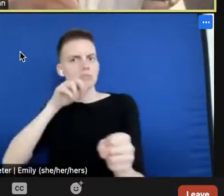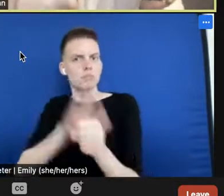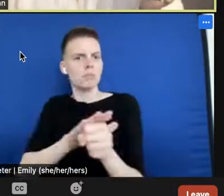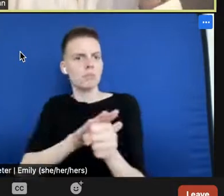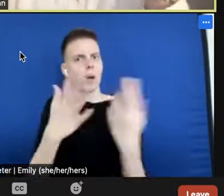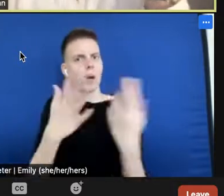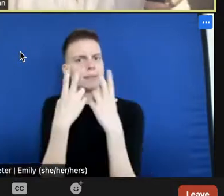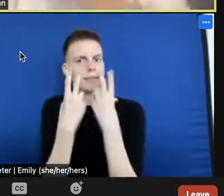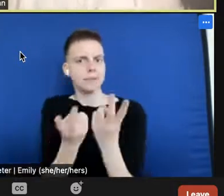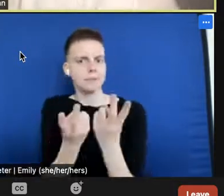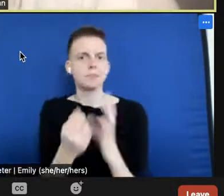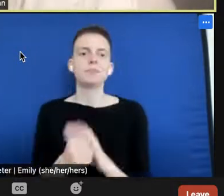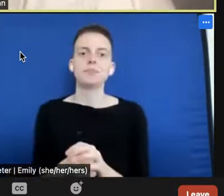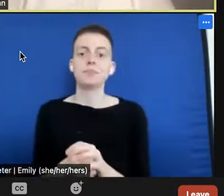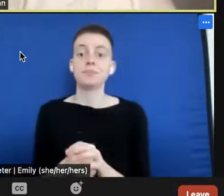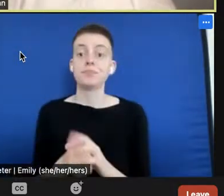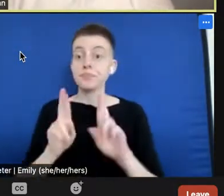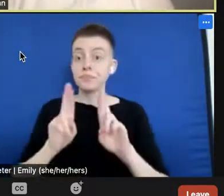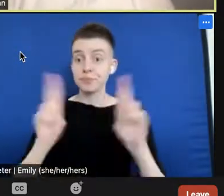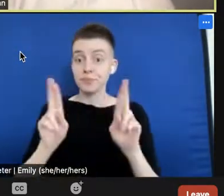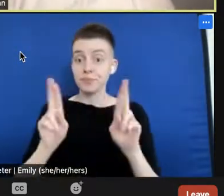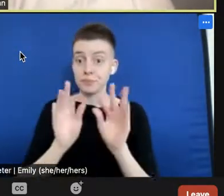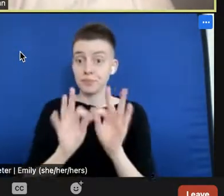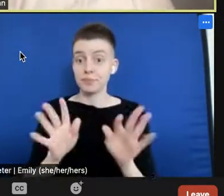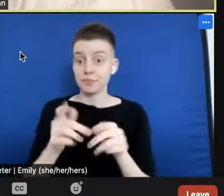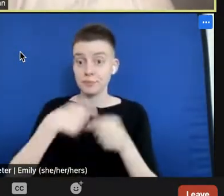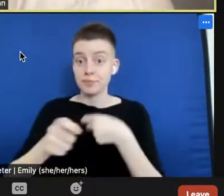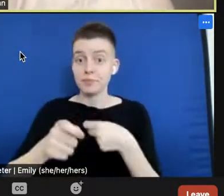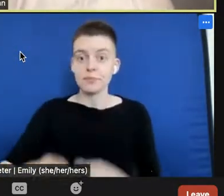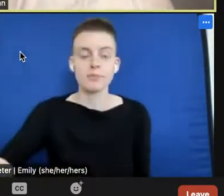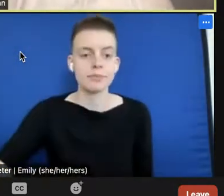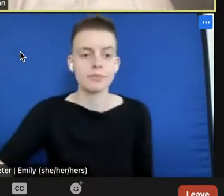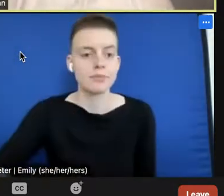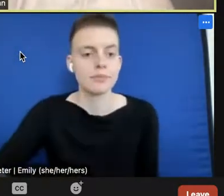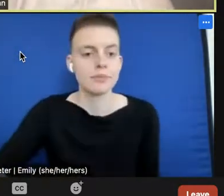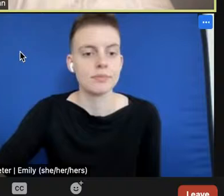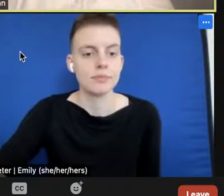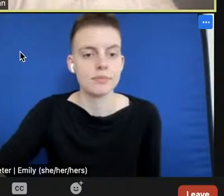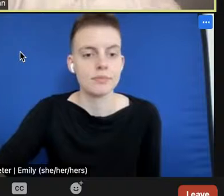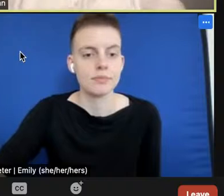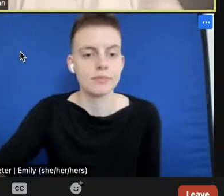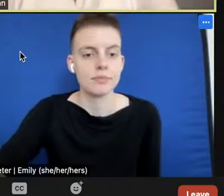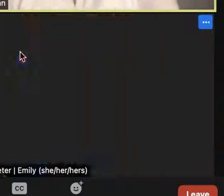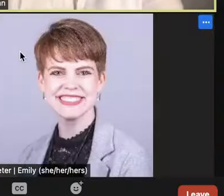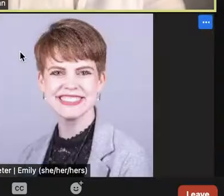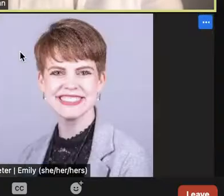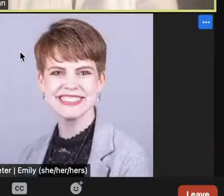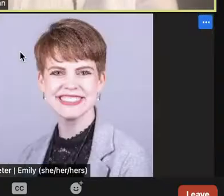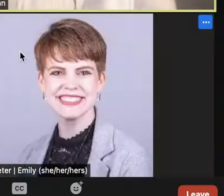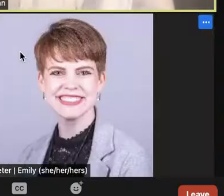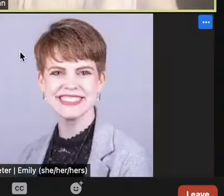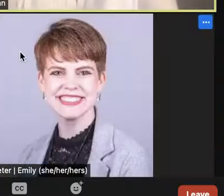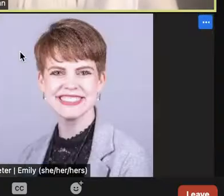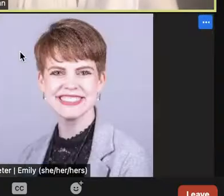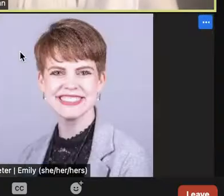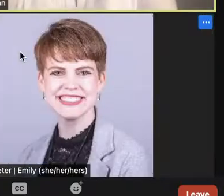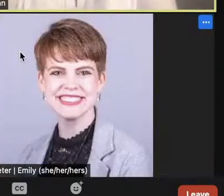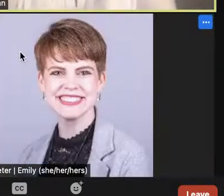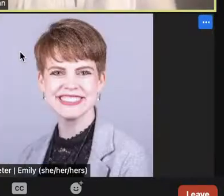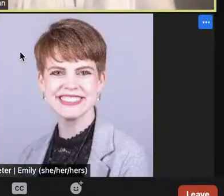So I want to show this little video of my friend here and Tyler. And Tyler is just a wonderful little boy. And he is,